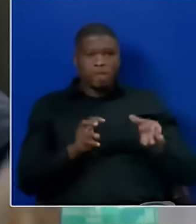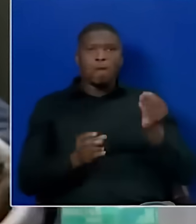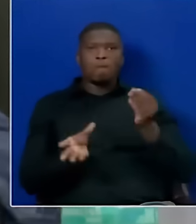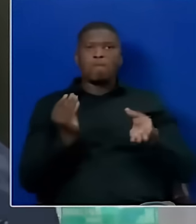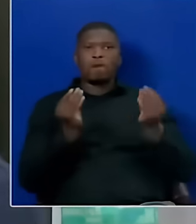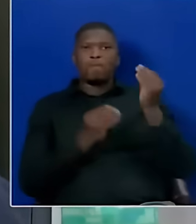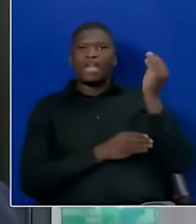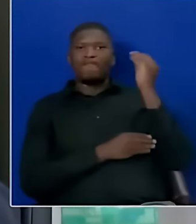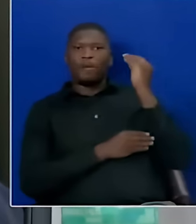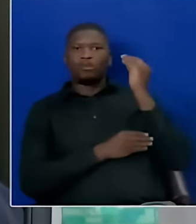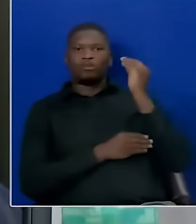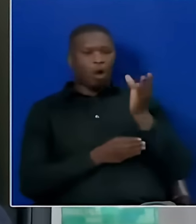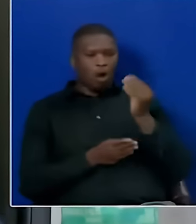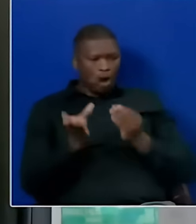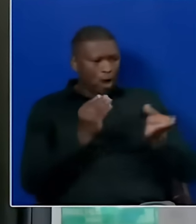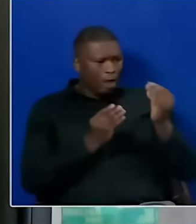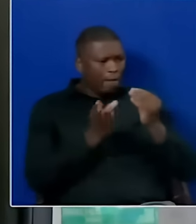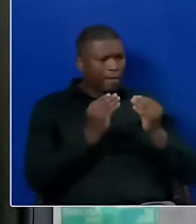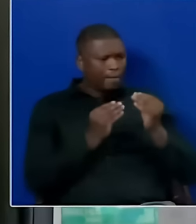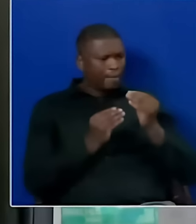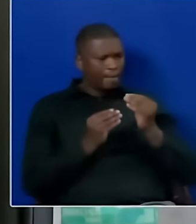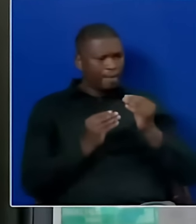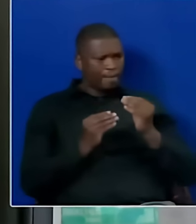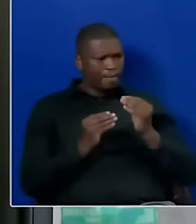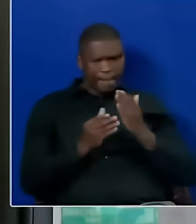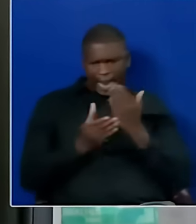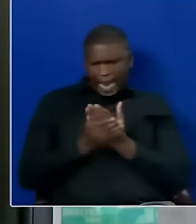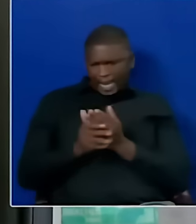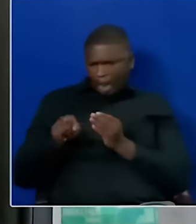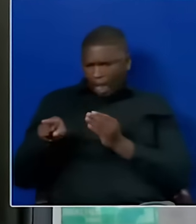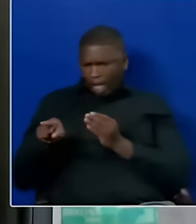X and case Y could be linked together.